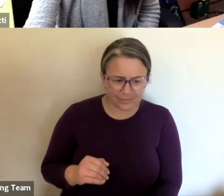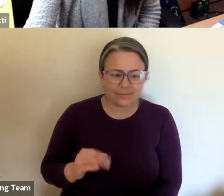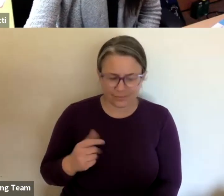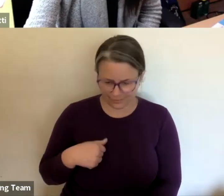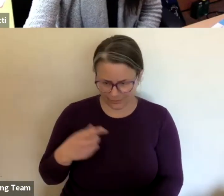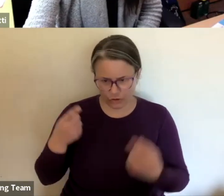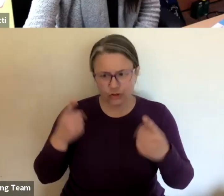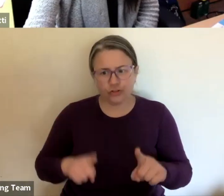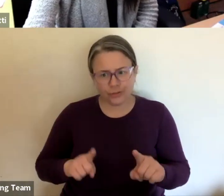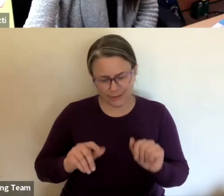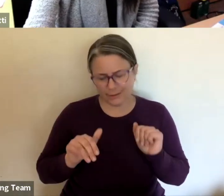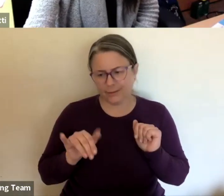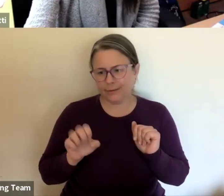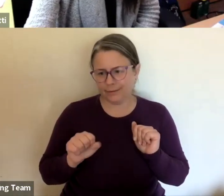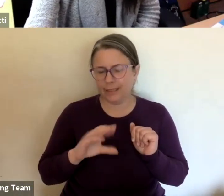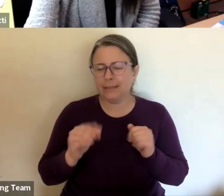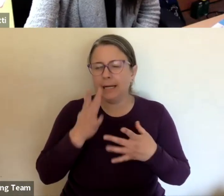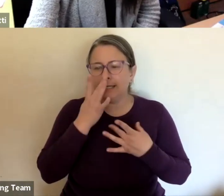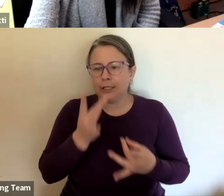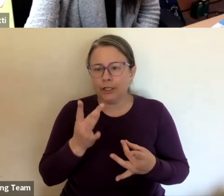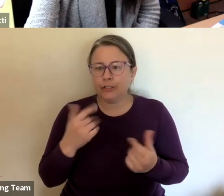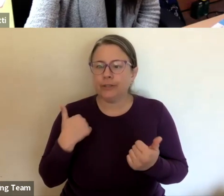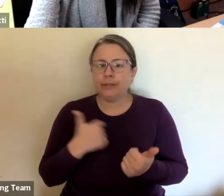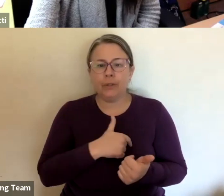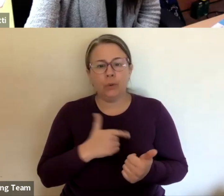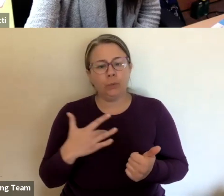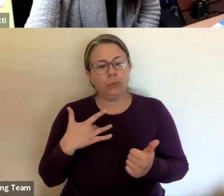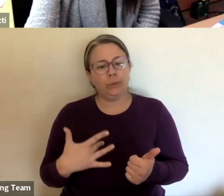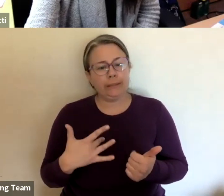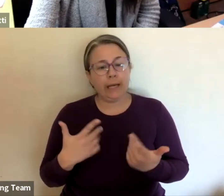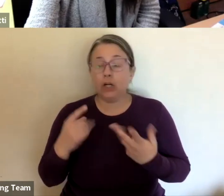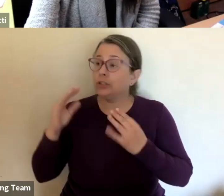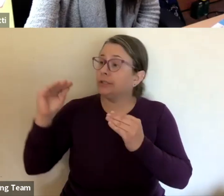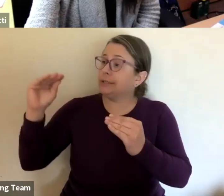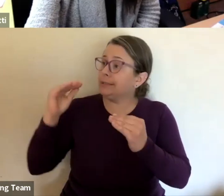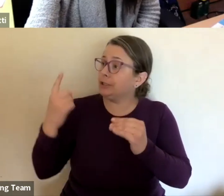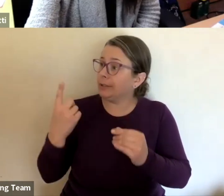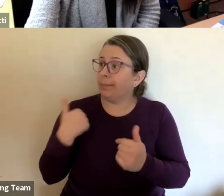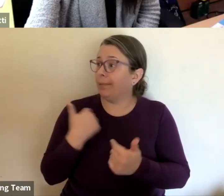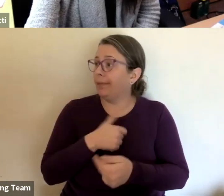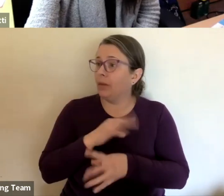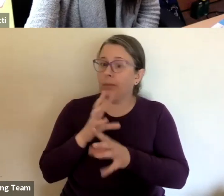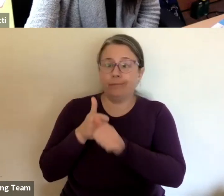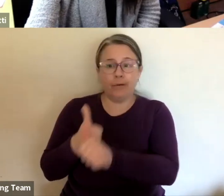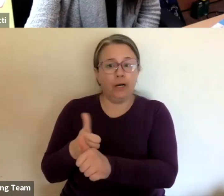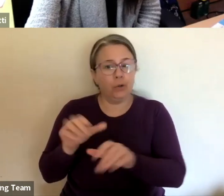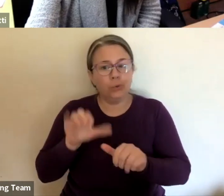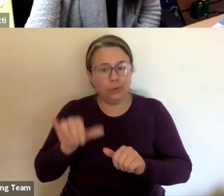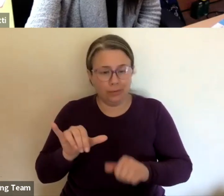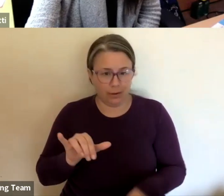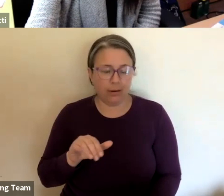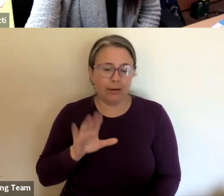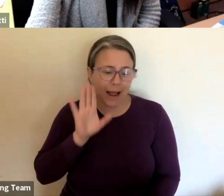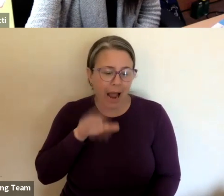been taught, because even though I'm one of the people sounding the alarm right now that we need to